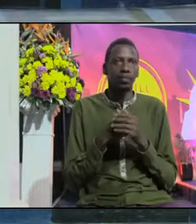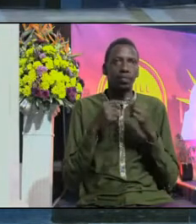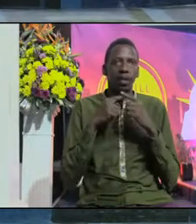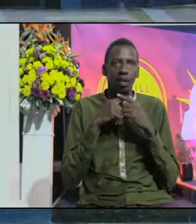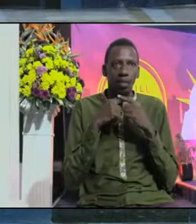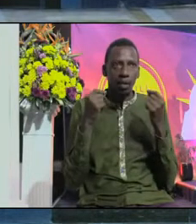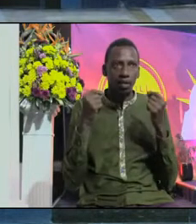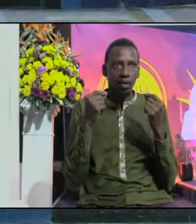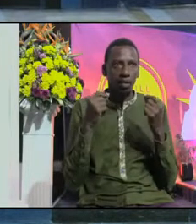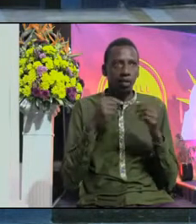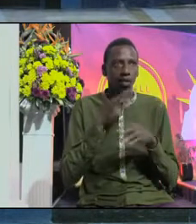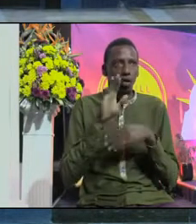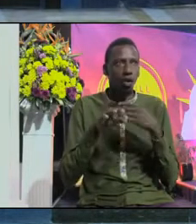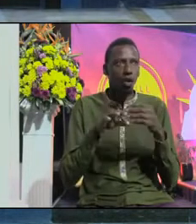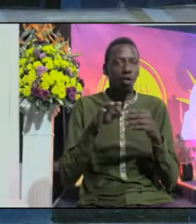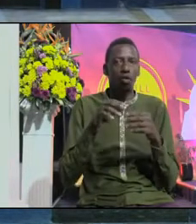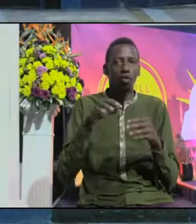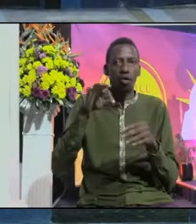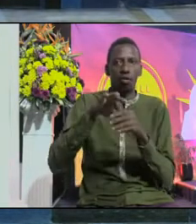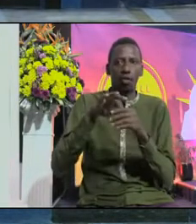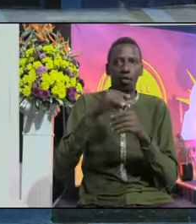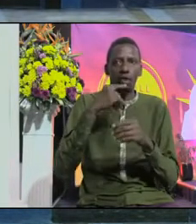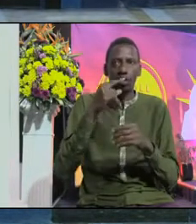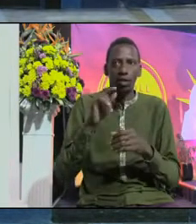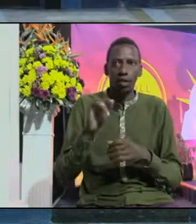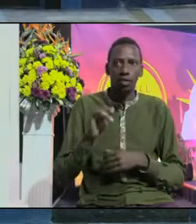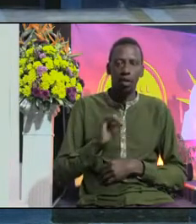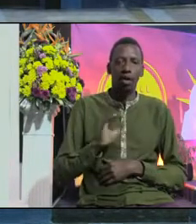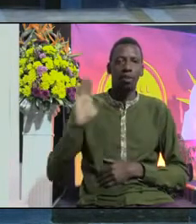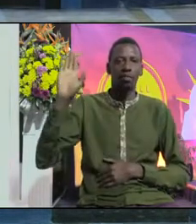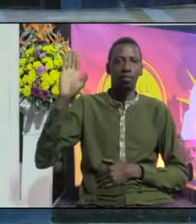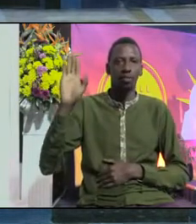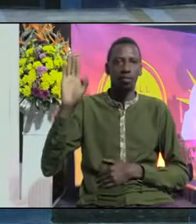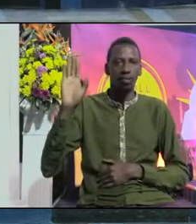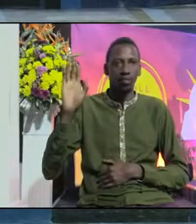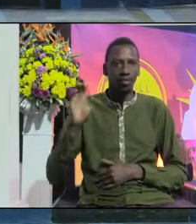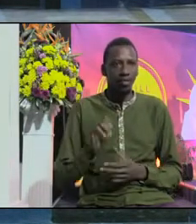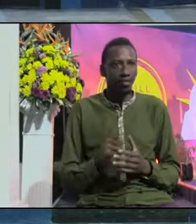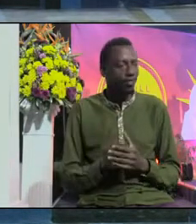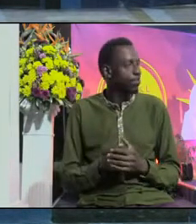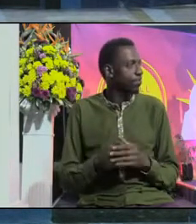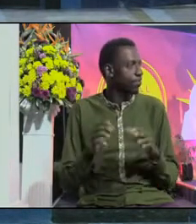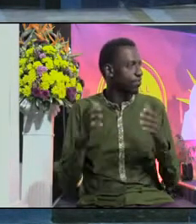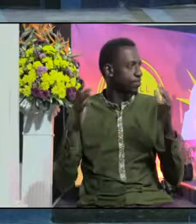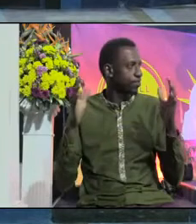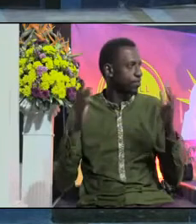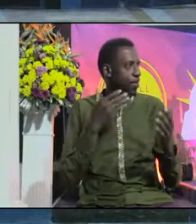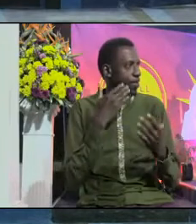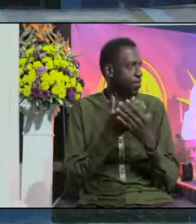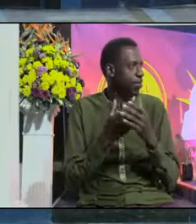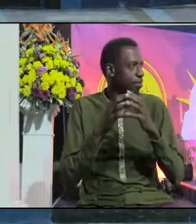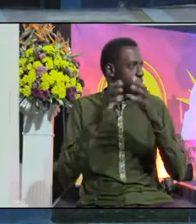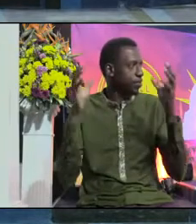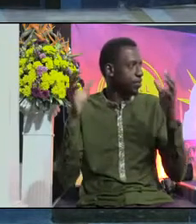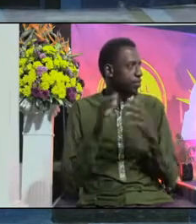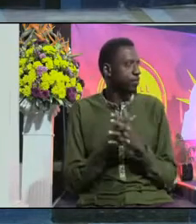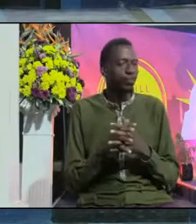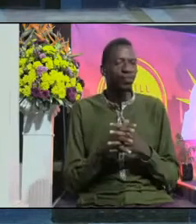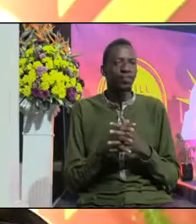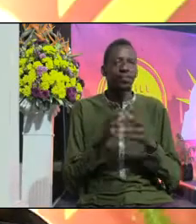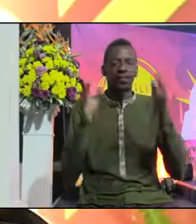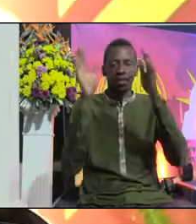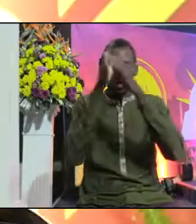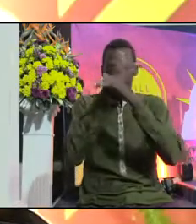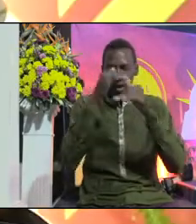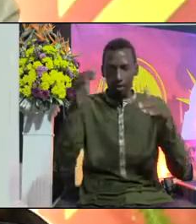vote? All in favor say aye. Opposing it is Carrie. Thank you so much. Heavenly Father,